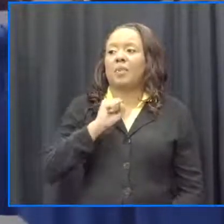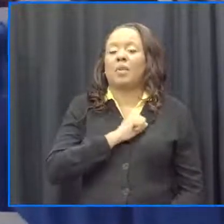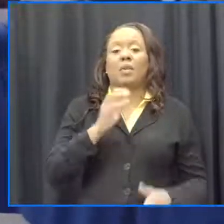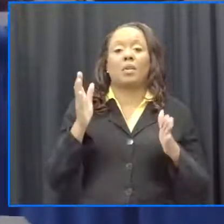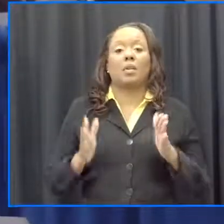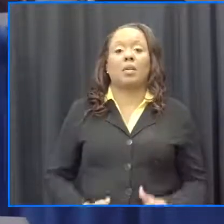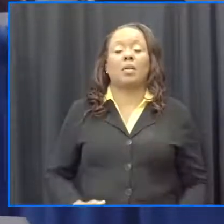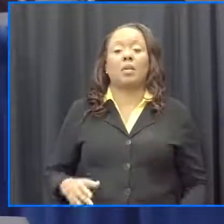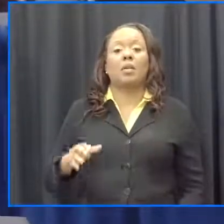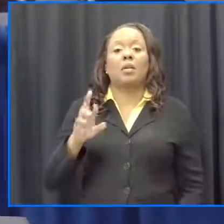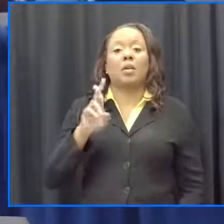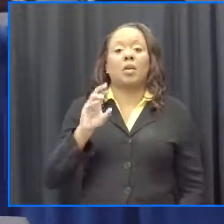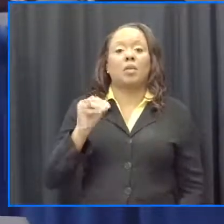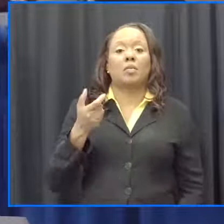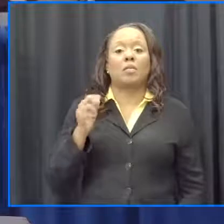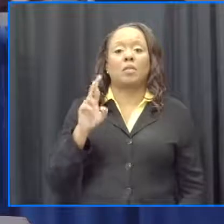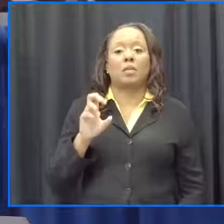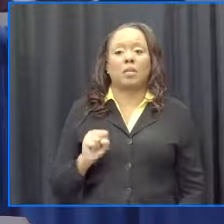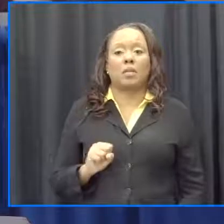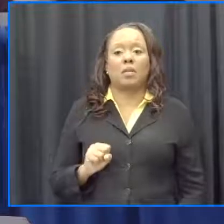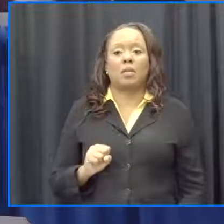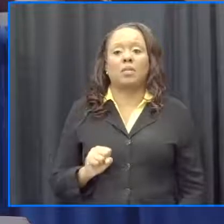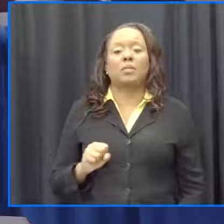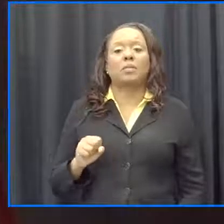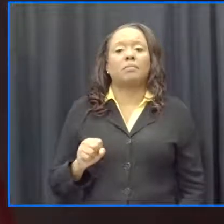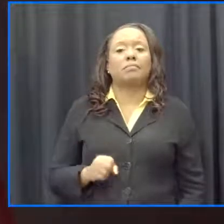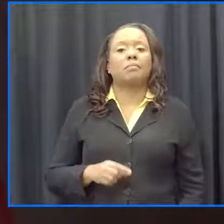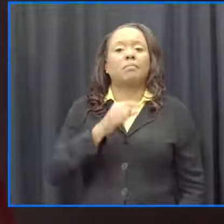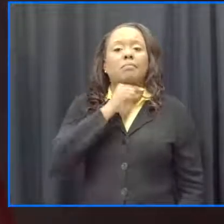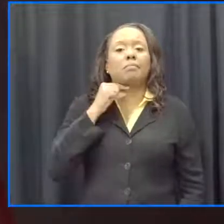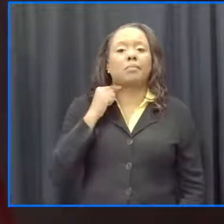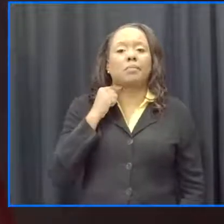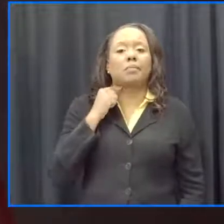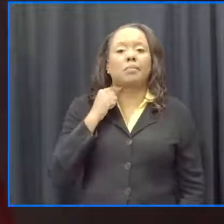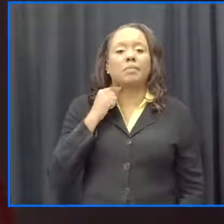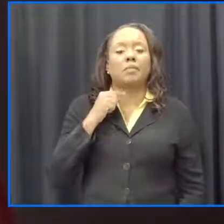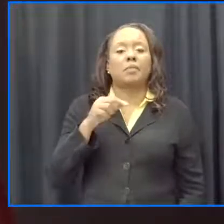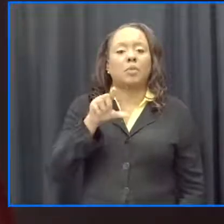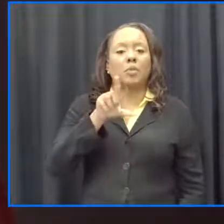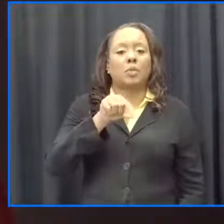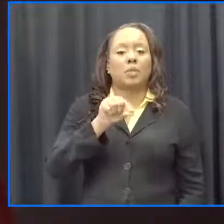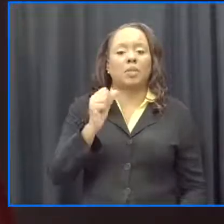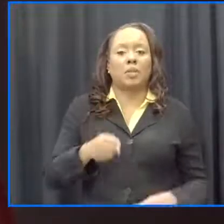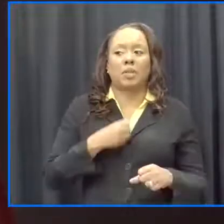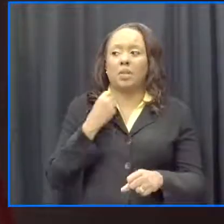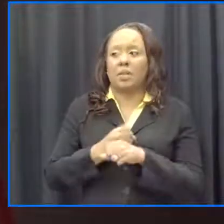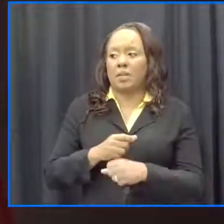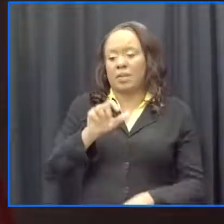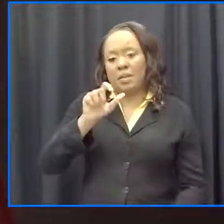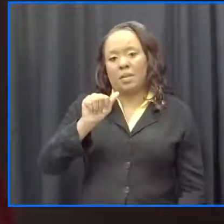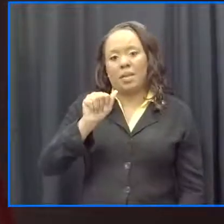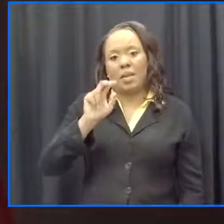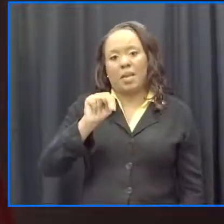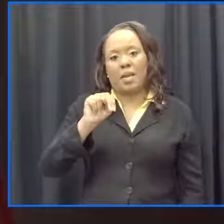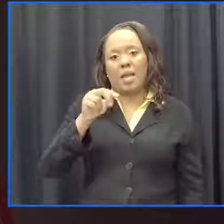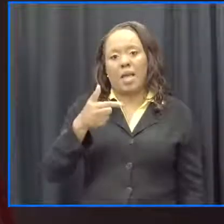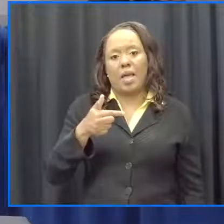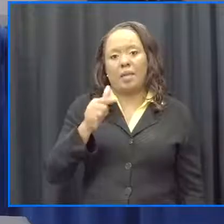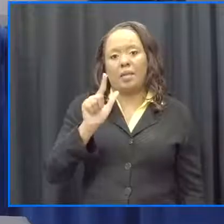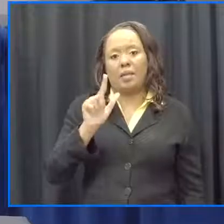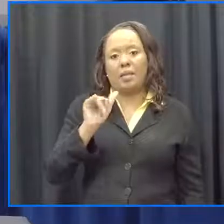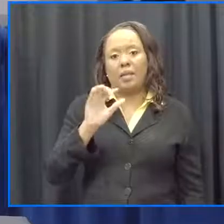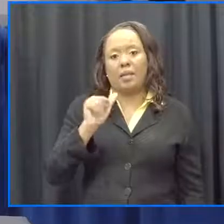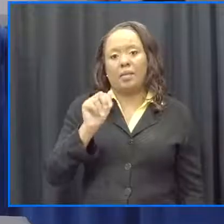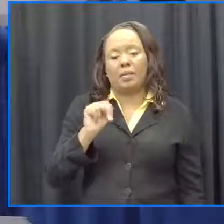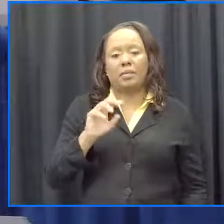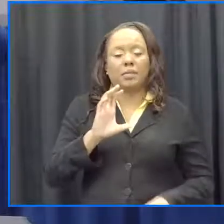Senator Rogers has been an ordained minister in the Anglican Church for 20 years, where he has served in